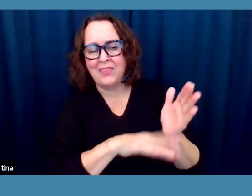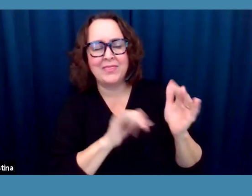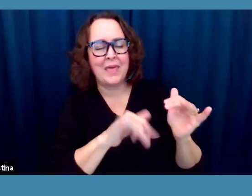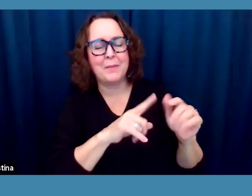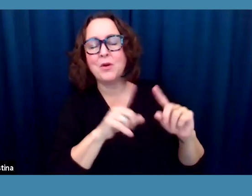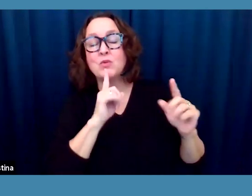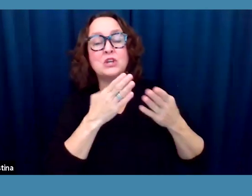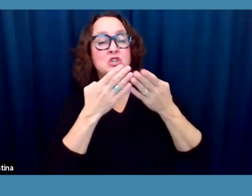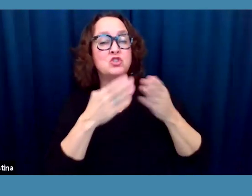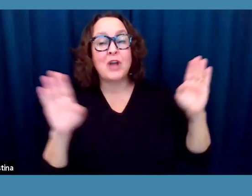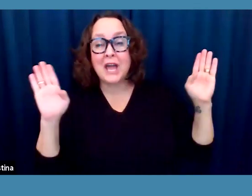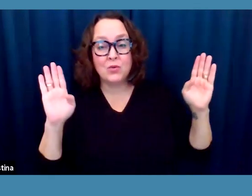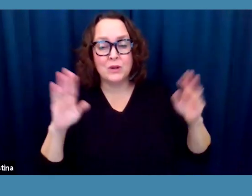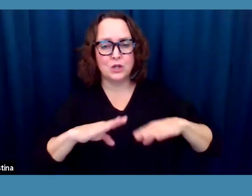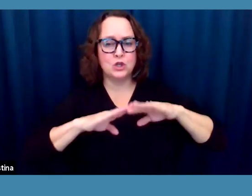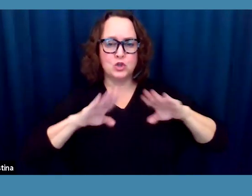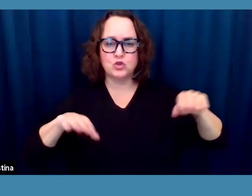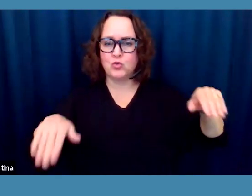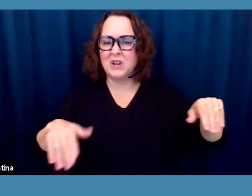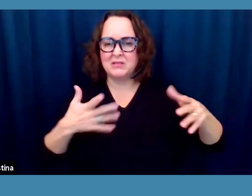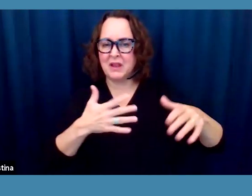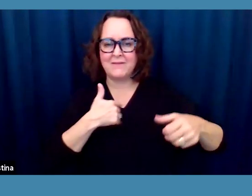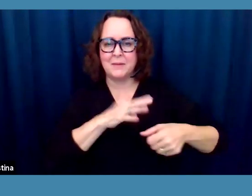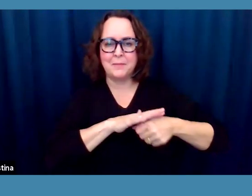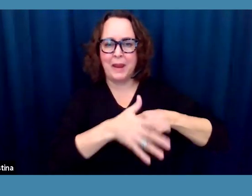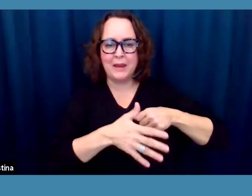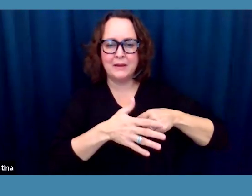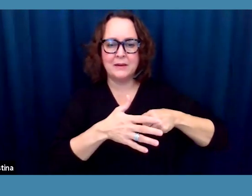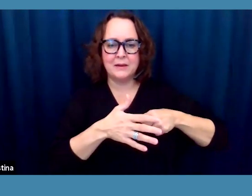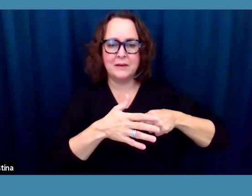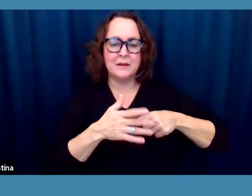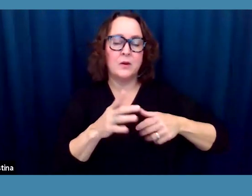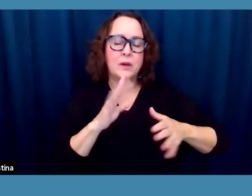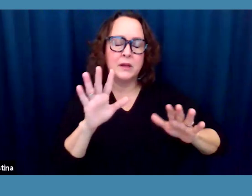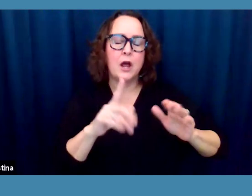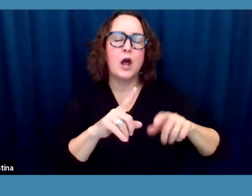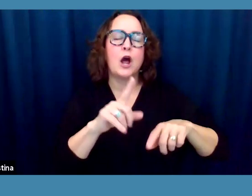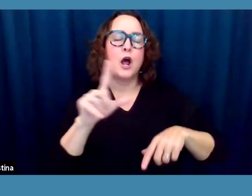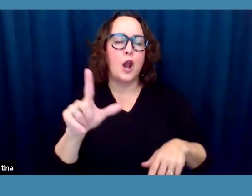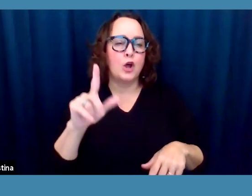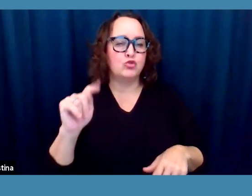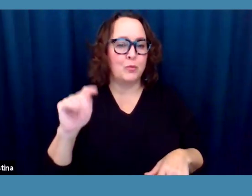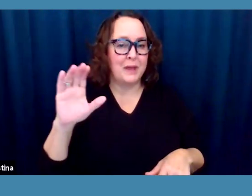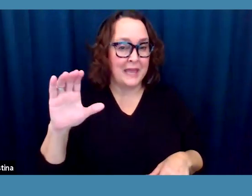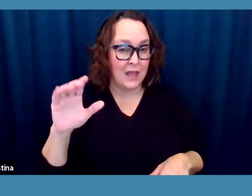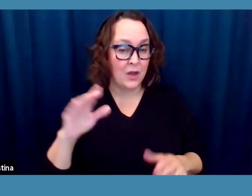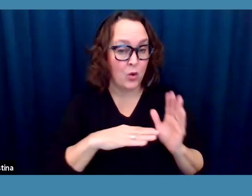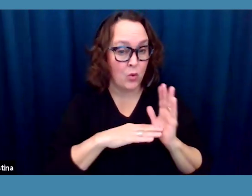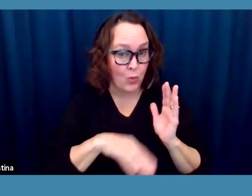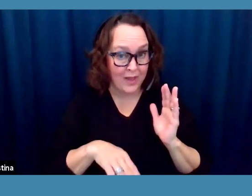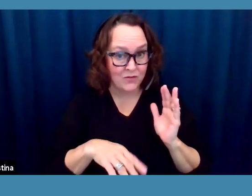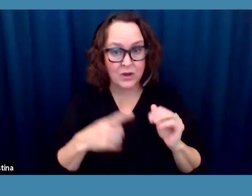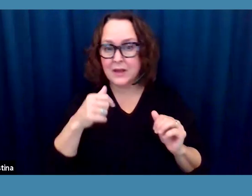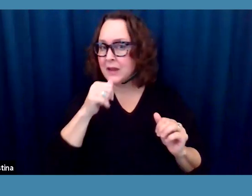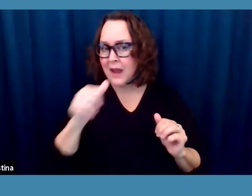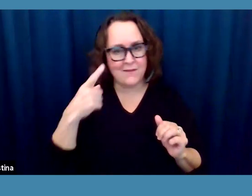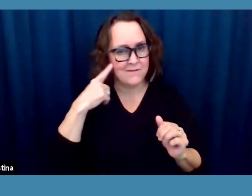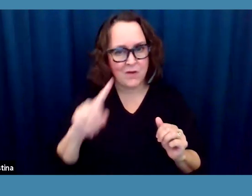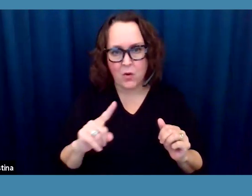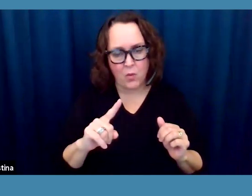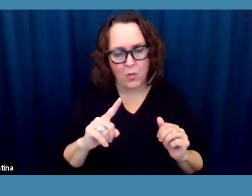But generally, no, the long-term care waiver, or not generally, 100% no, the long-term care waiver is not